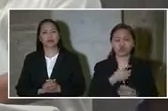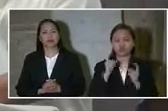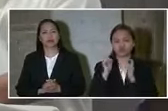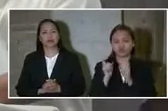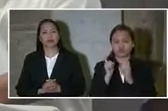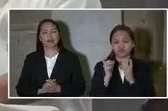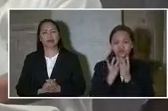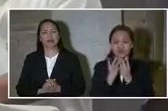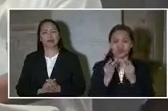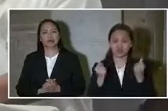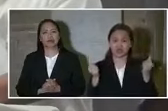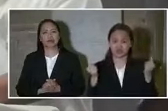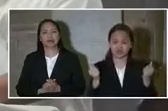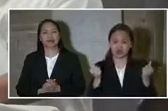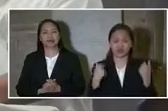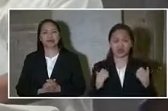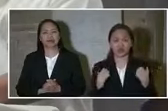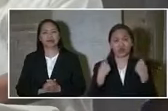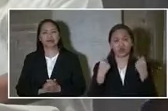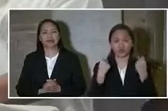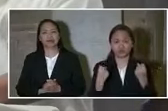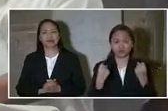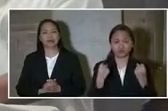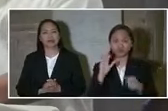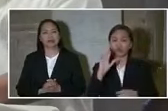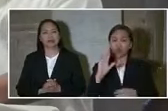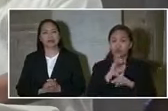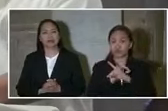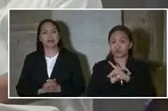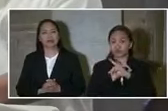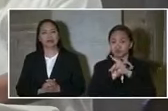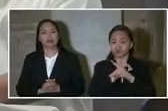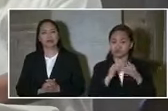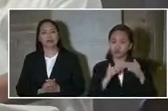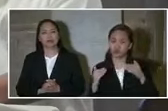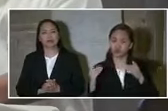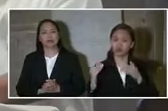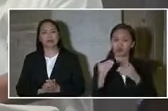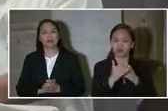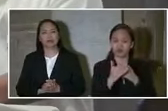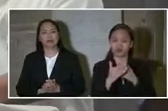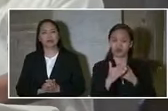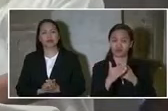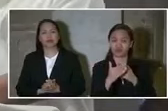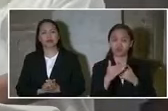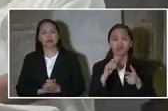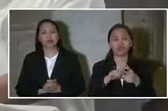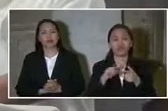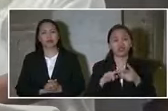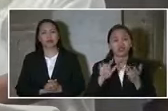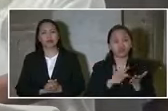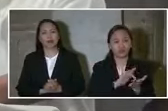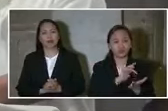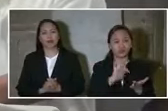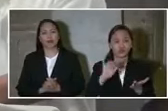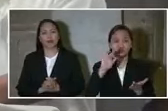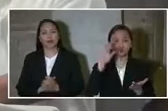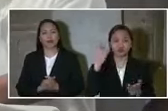healed. Your vindication shall go before you, and the glory of the